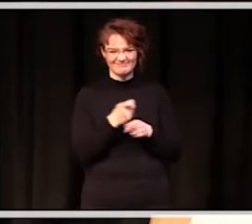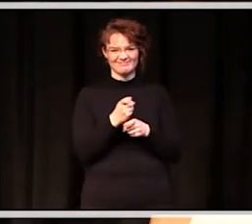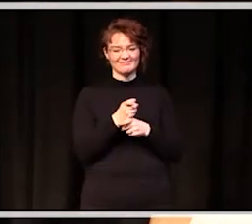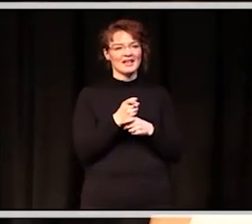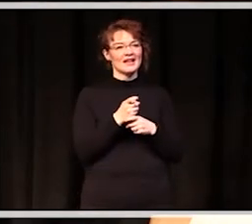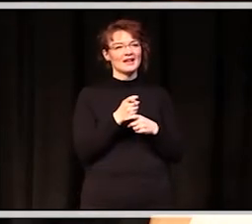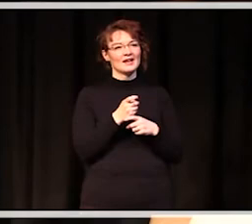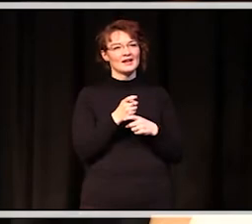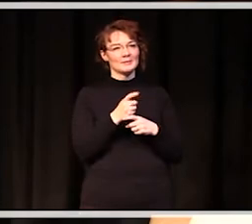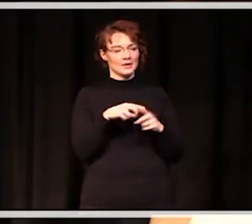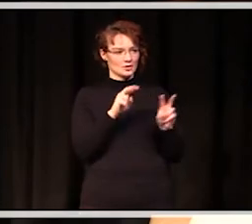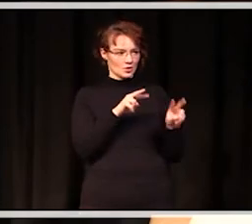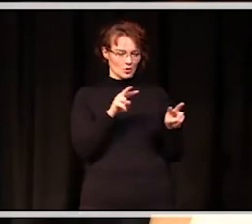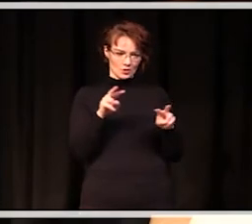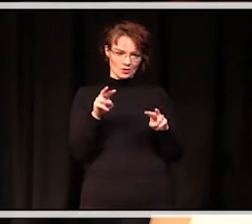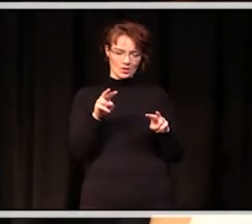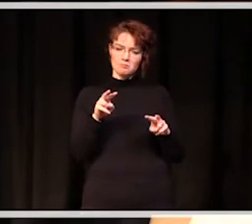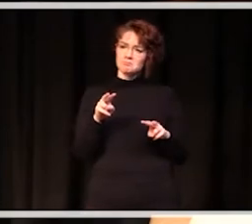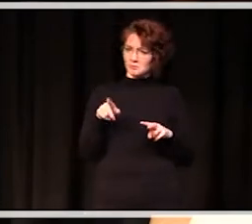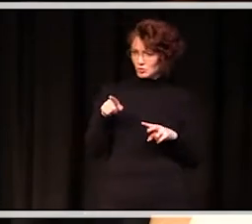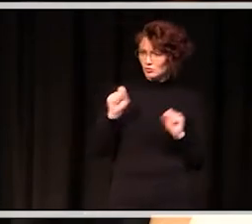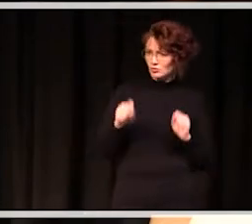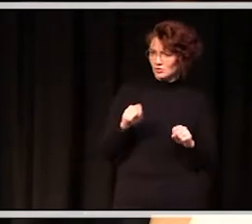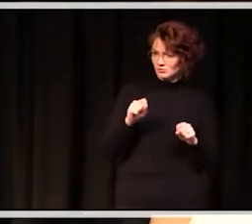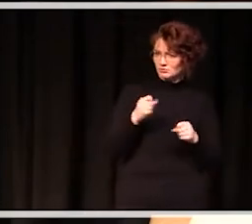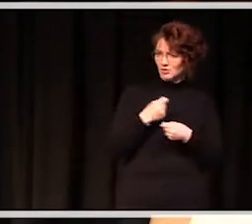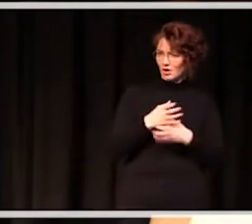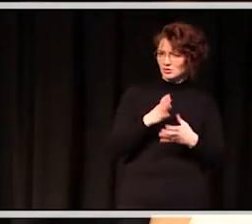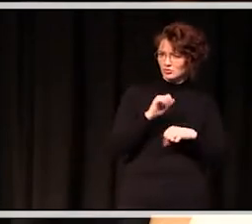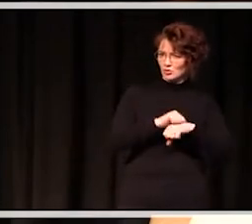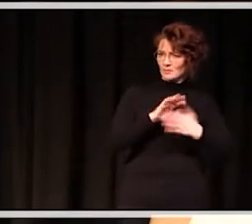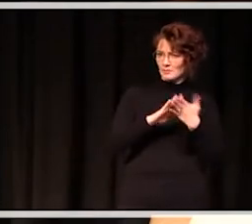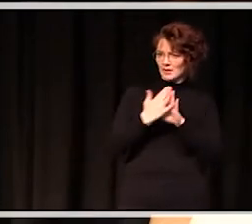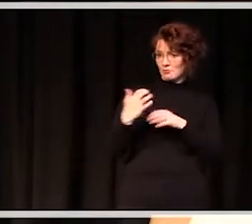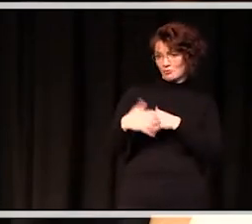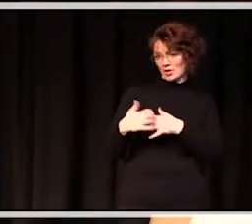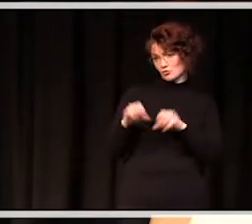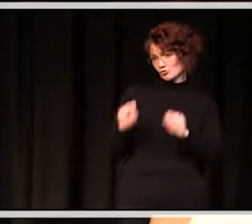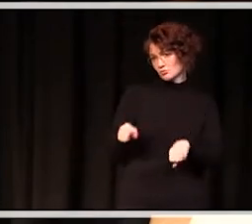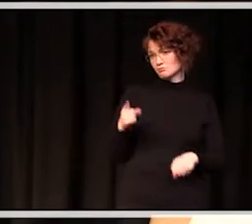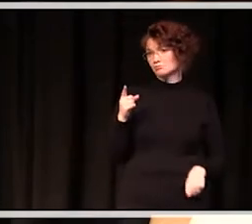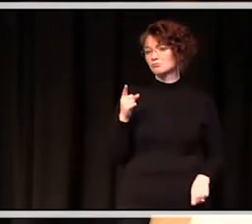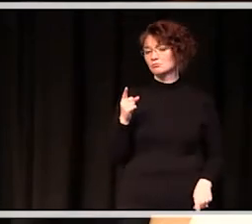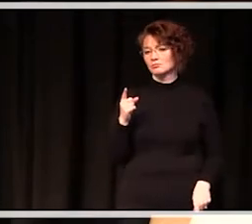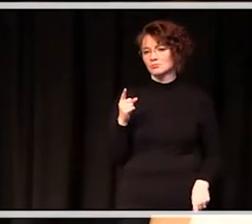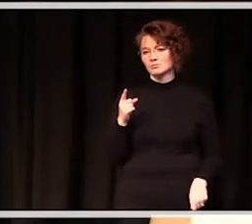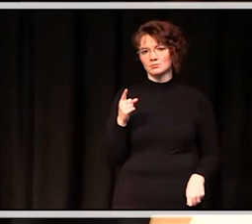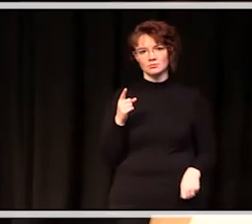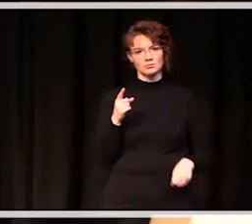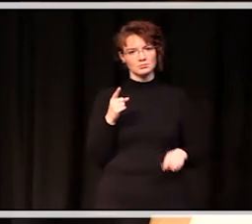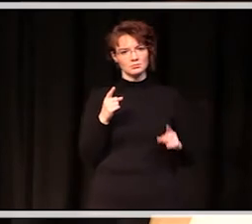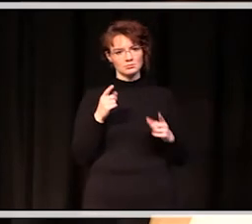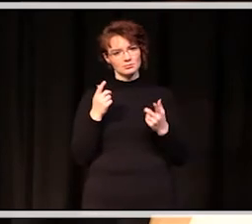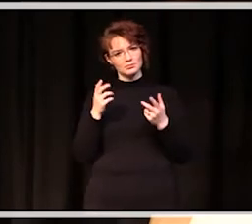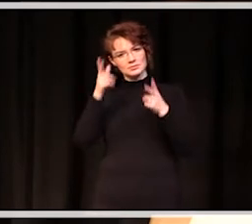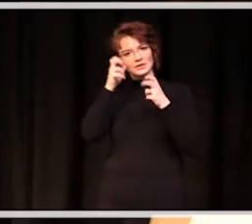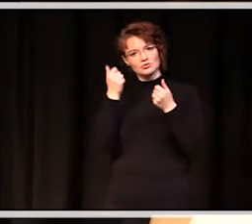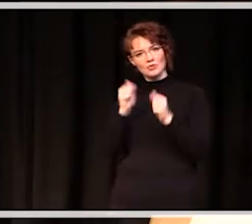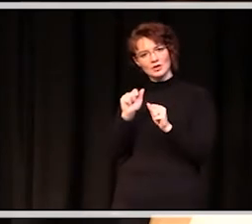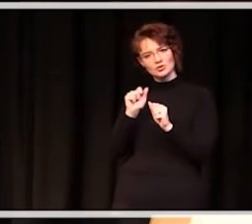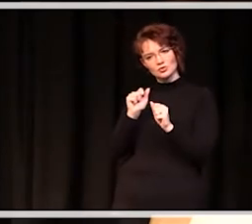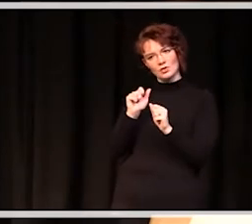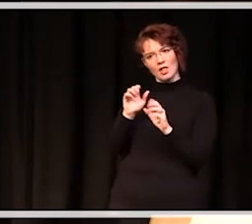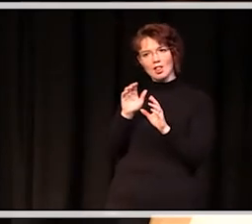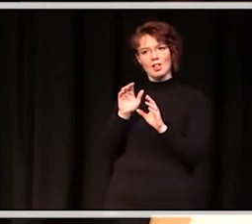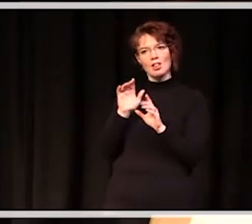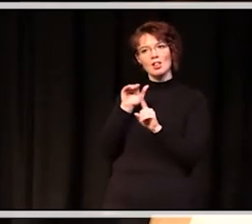And Satan's like, you can turn a stone into bread. Come on. He's appealing to his appetites. What does Jesus